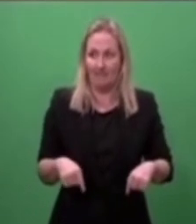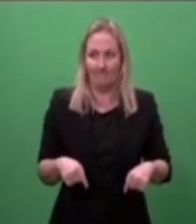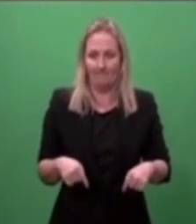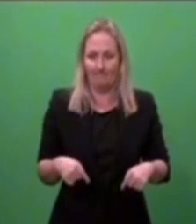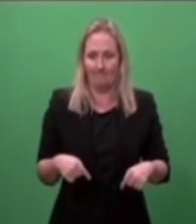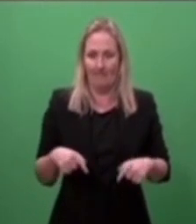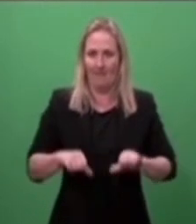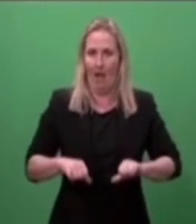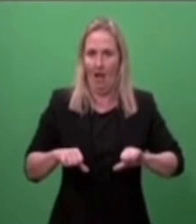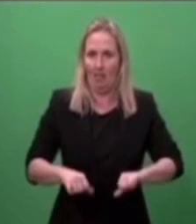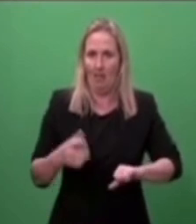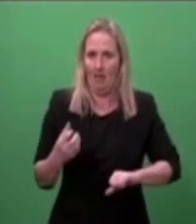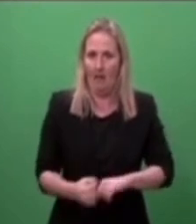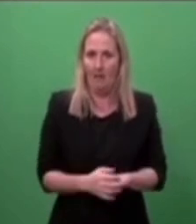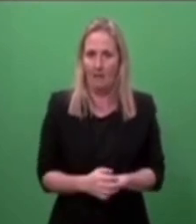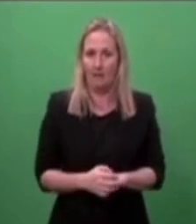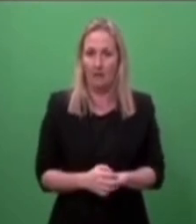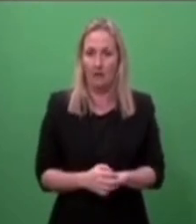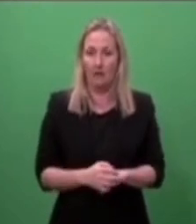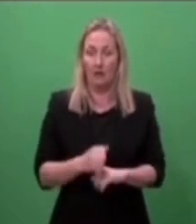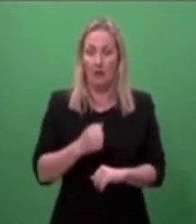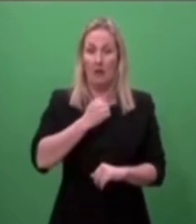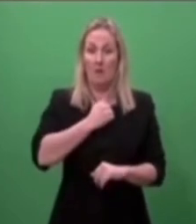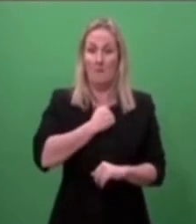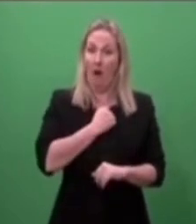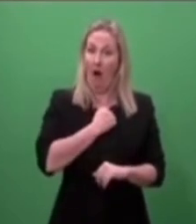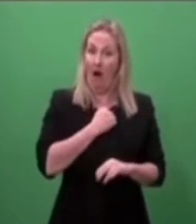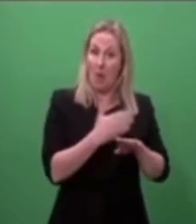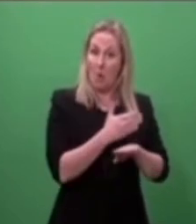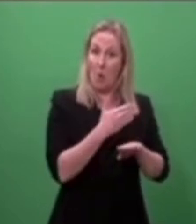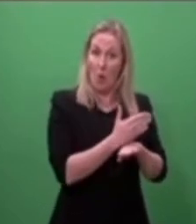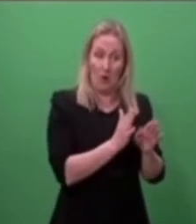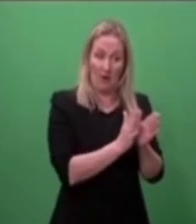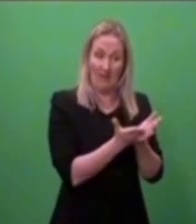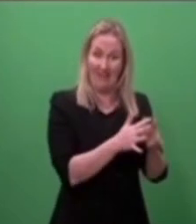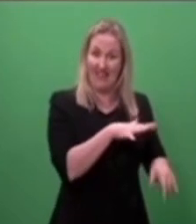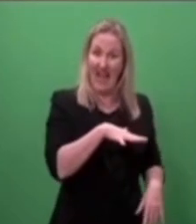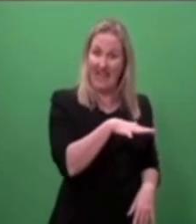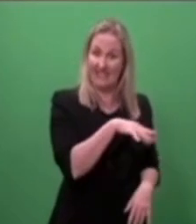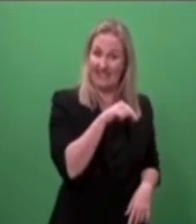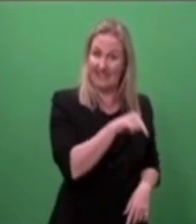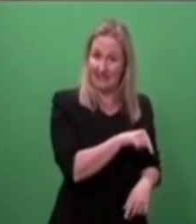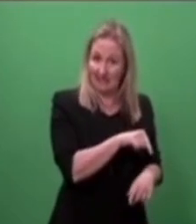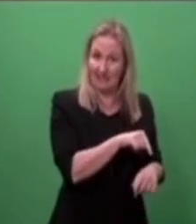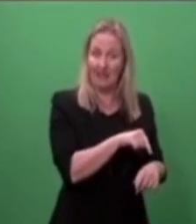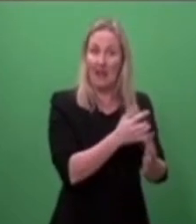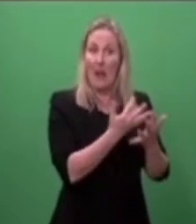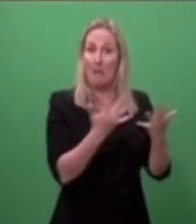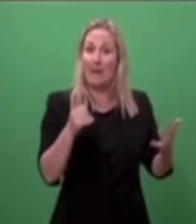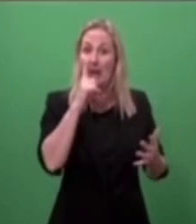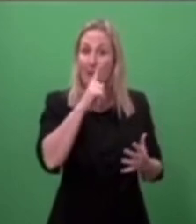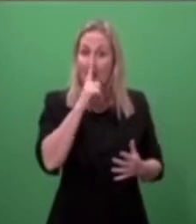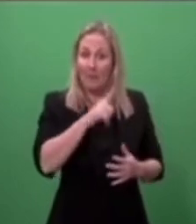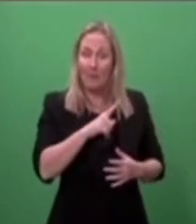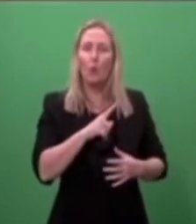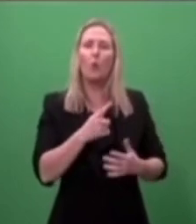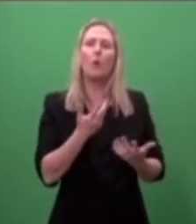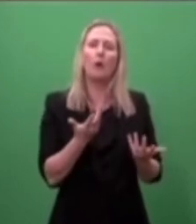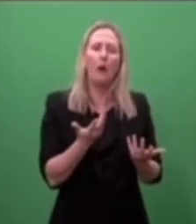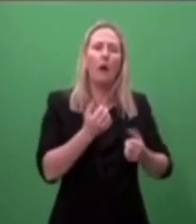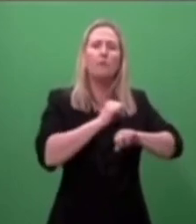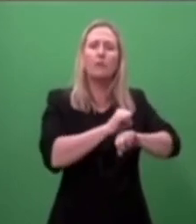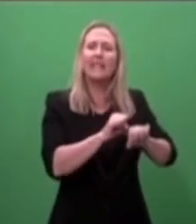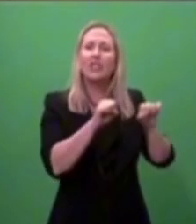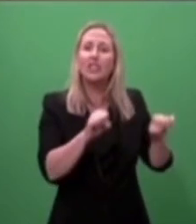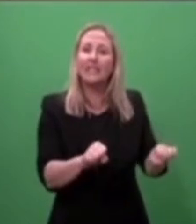connections between both my portfolios. Many of those in care and the protection system are there due to family violence and